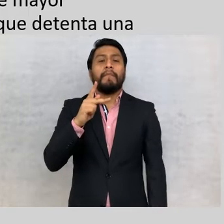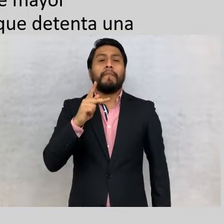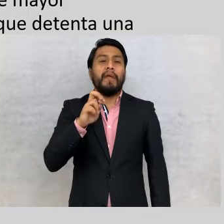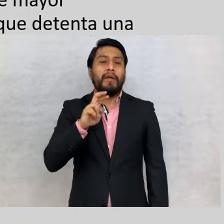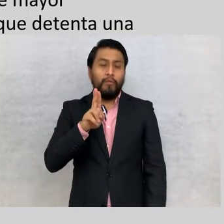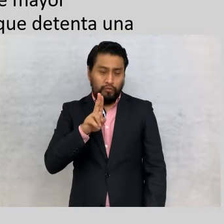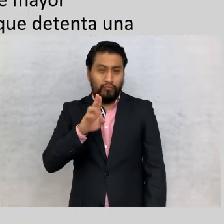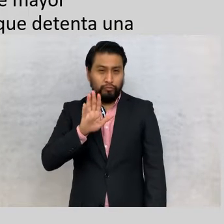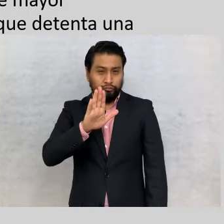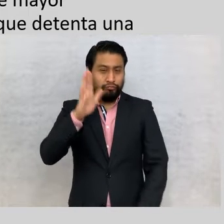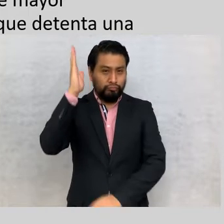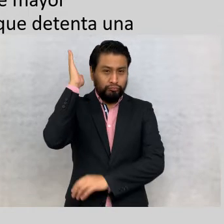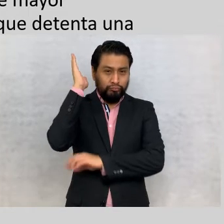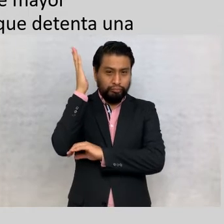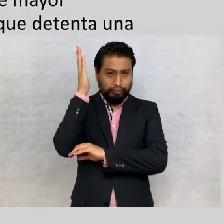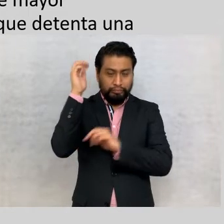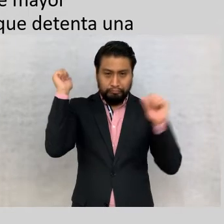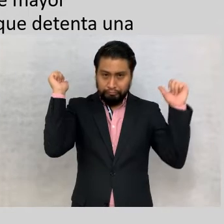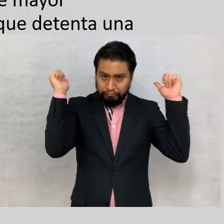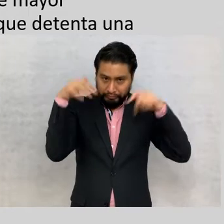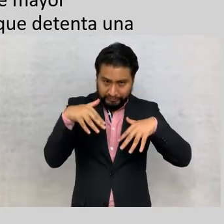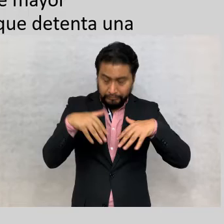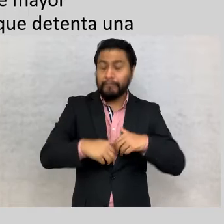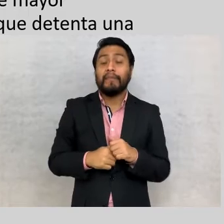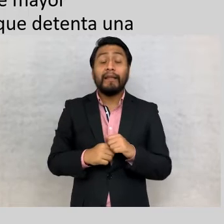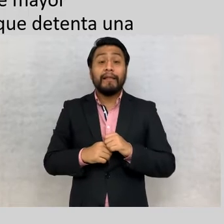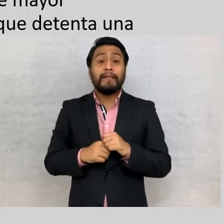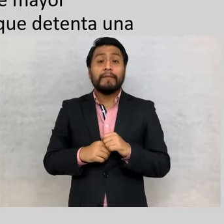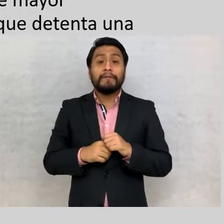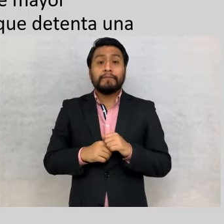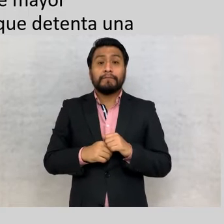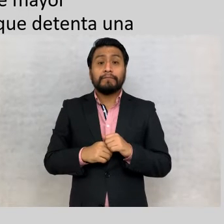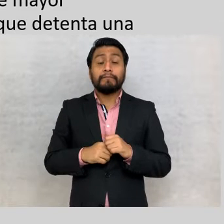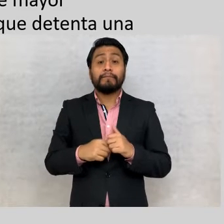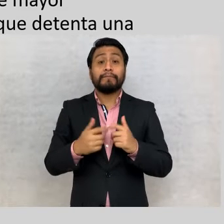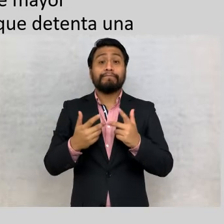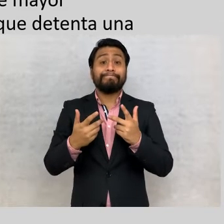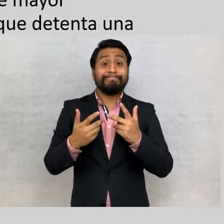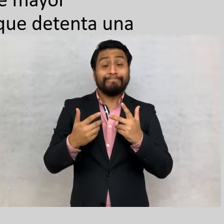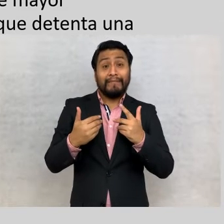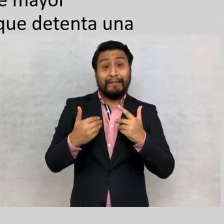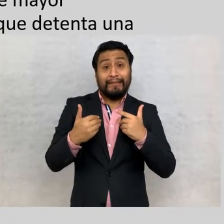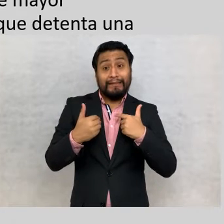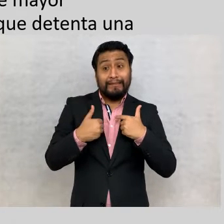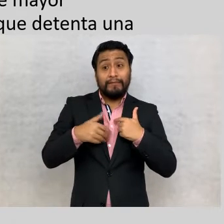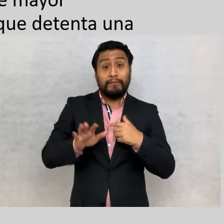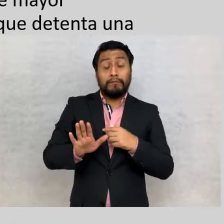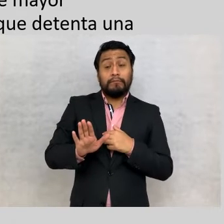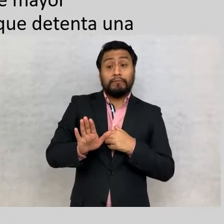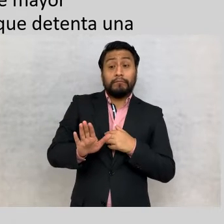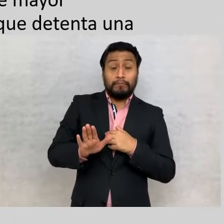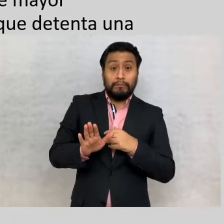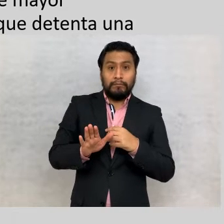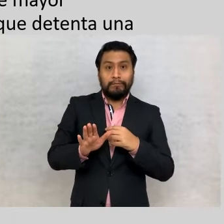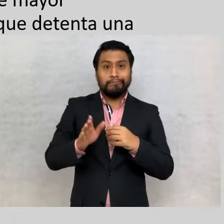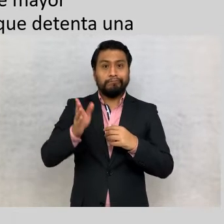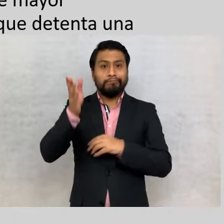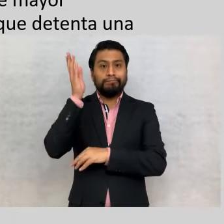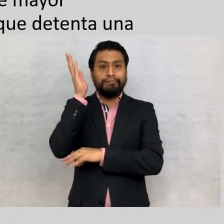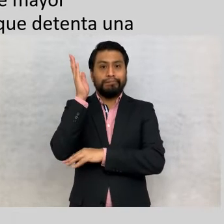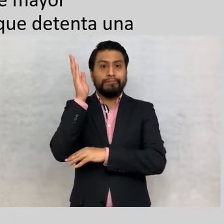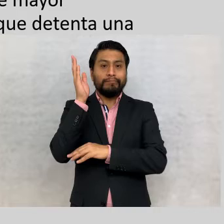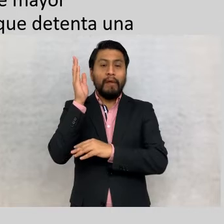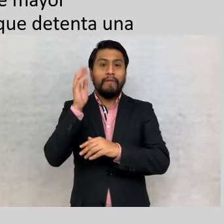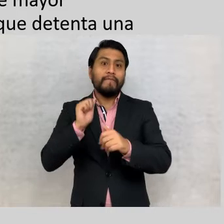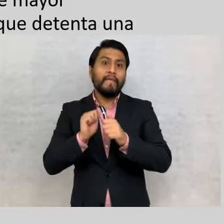Conference, and upholds the continuity of its postulates, far exceeding, as